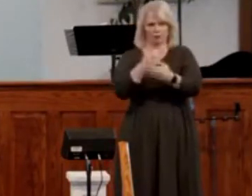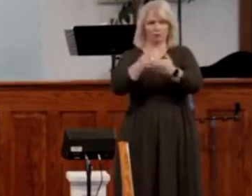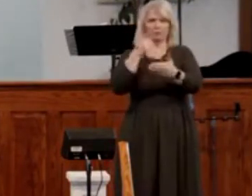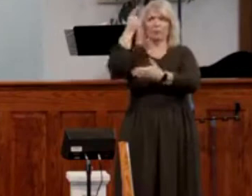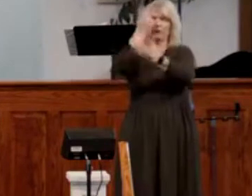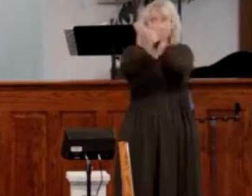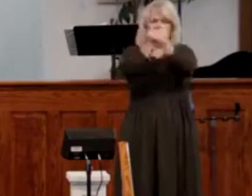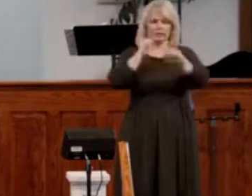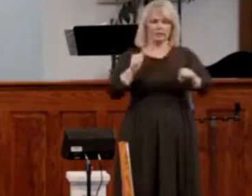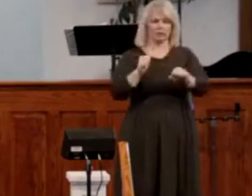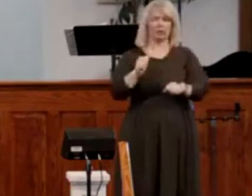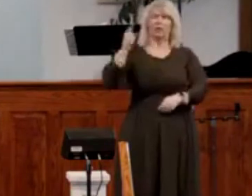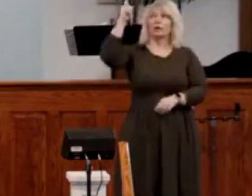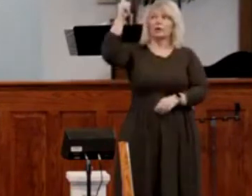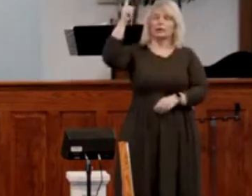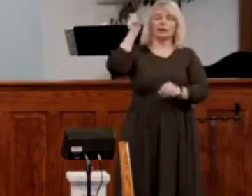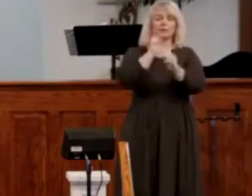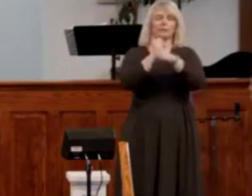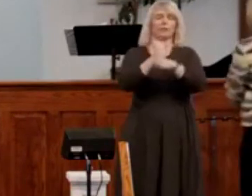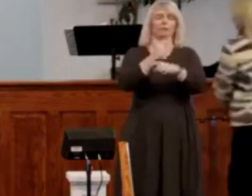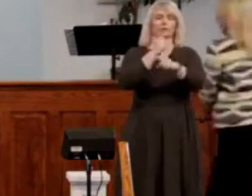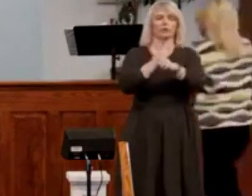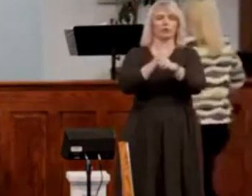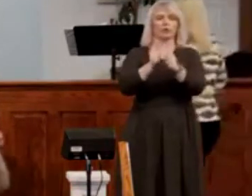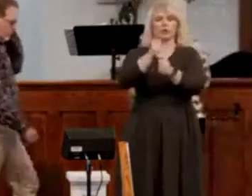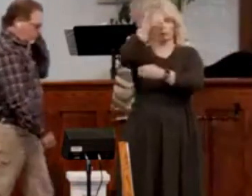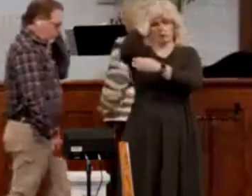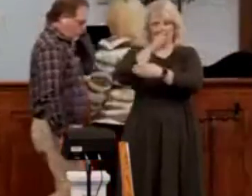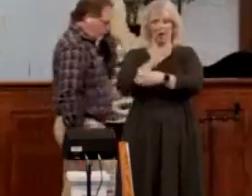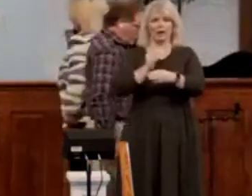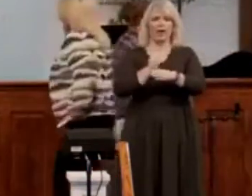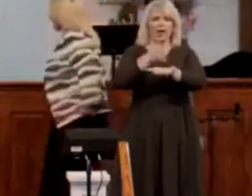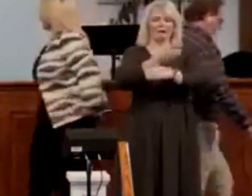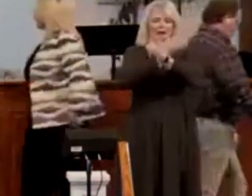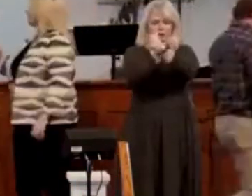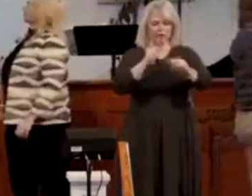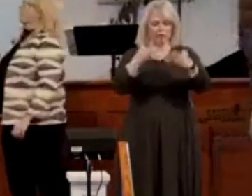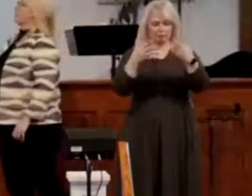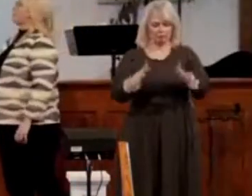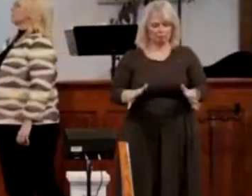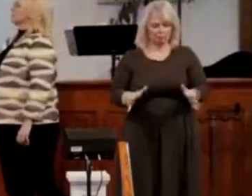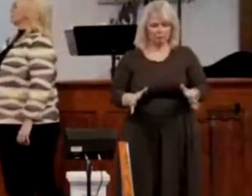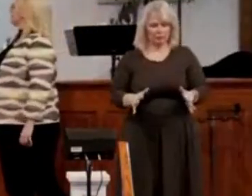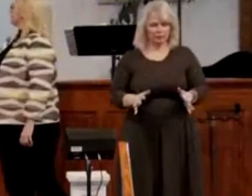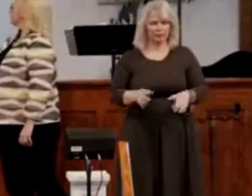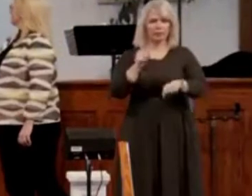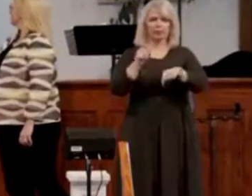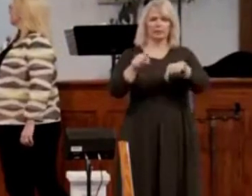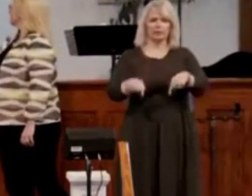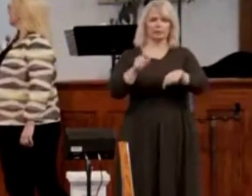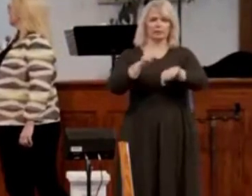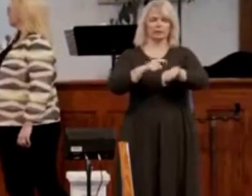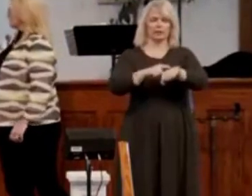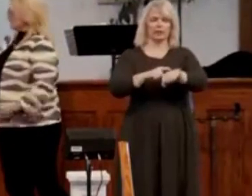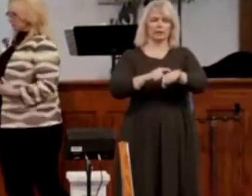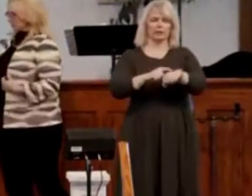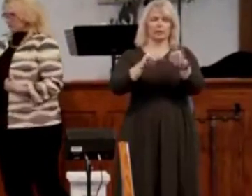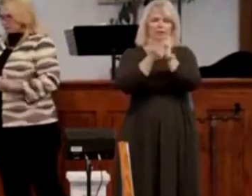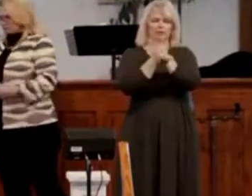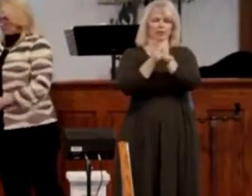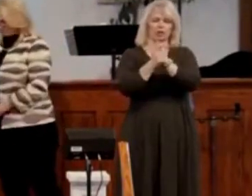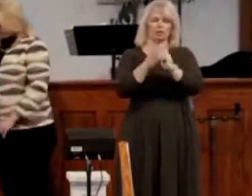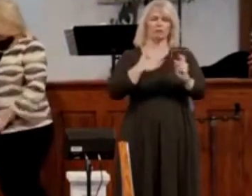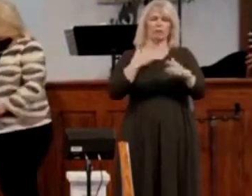He saves you, makes you right with God. But this is the time. This is the time to say, I'm turning from this way of